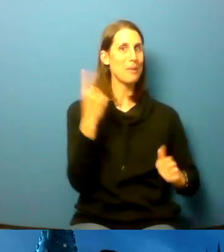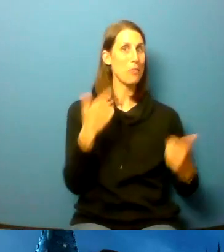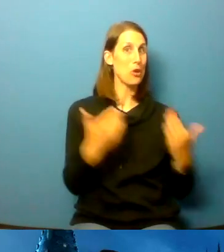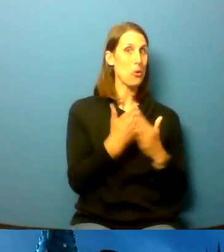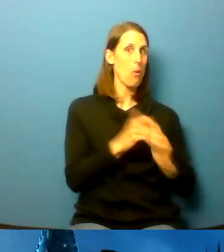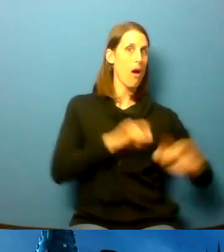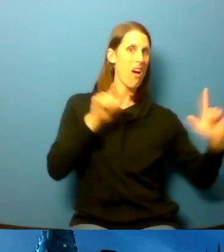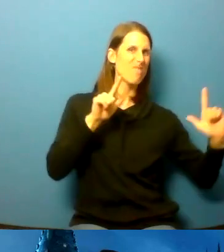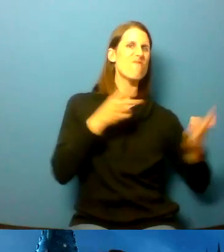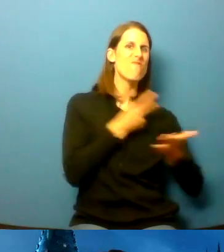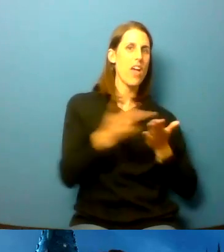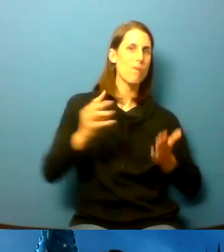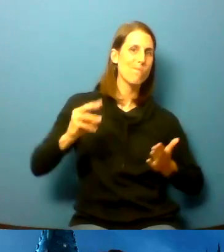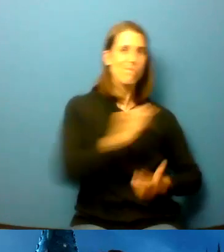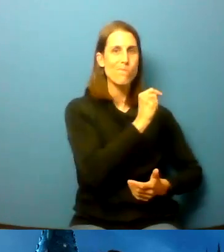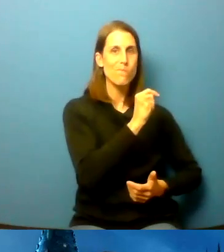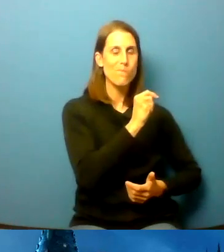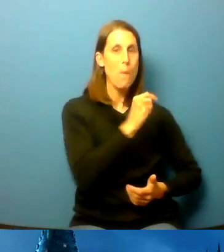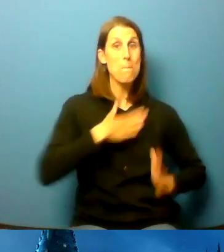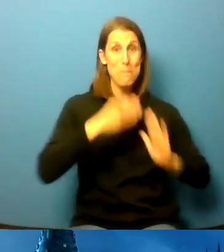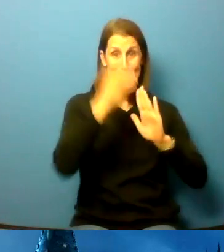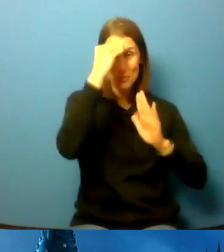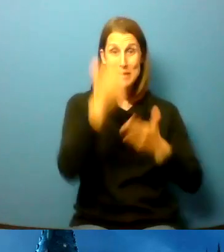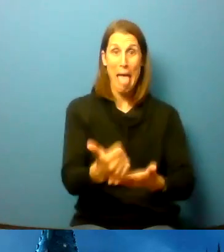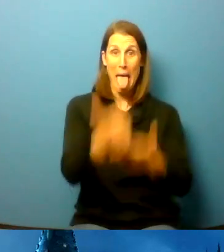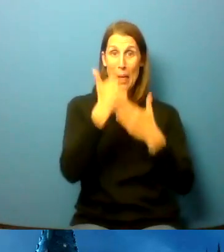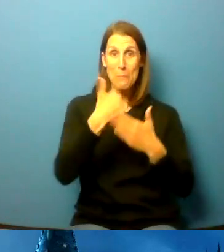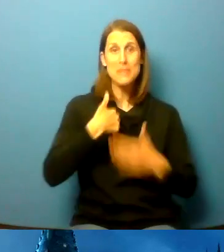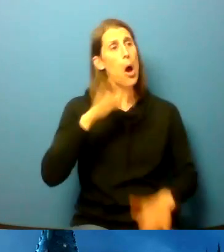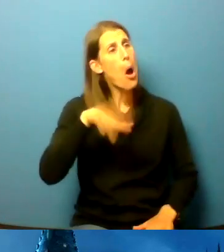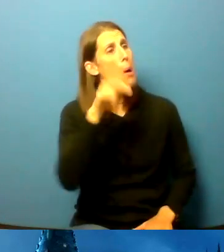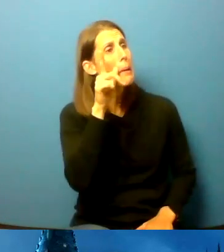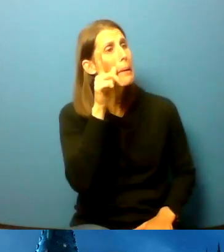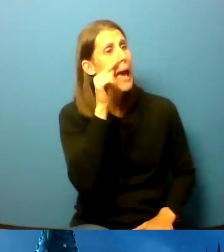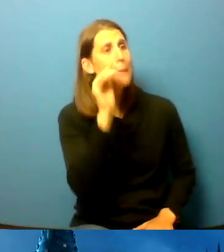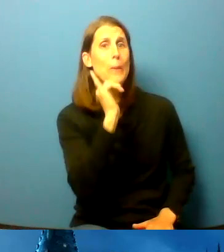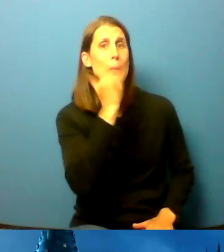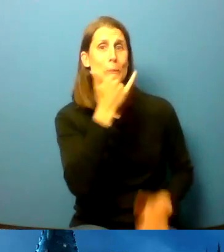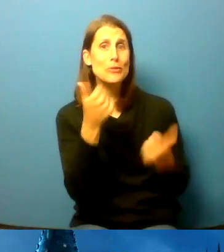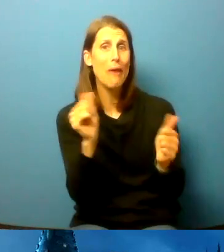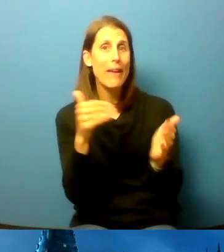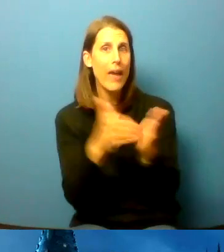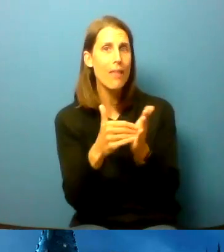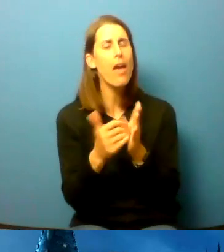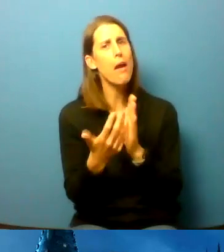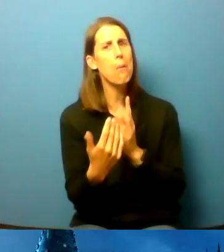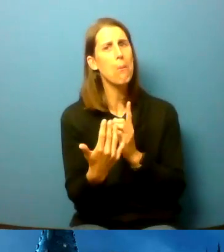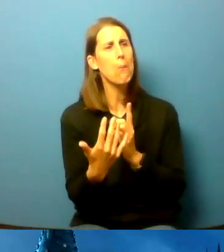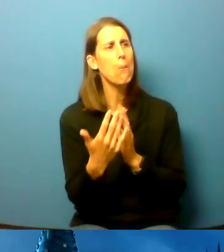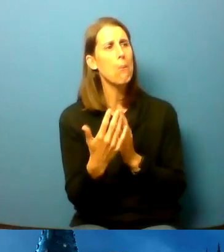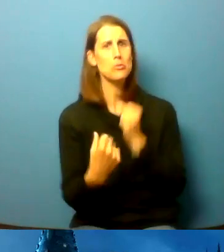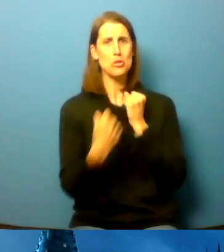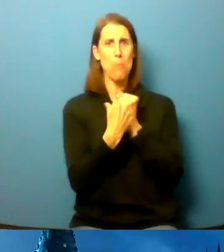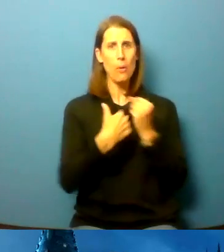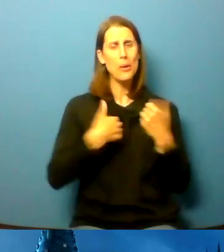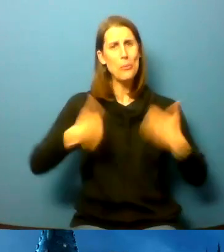make those changes, which again, I really think it's just a trial and error type thing. It, like Dana said, it's easier than you think. You